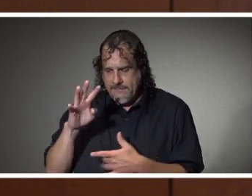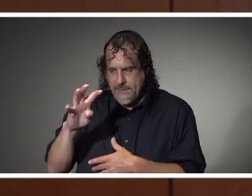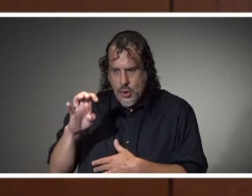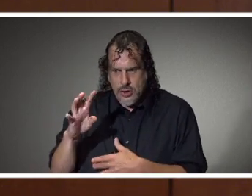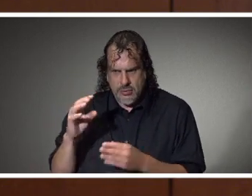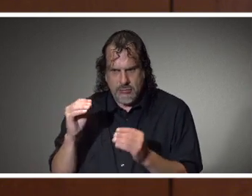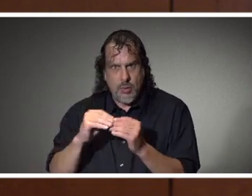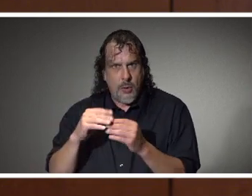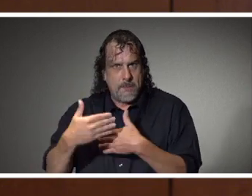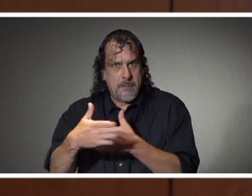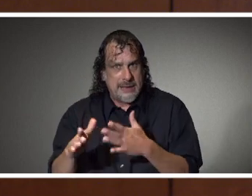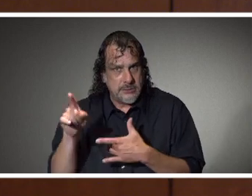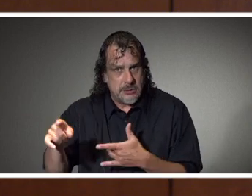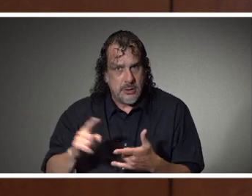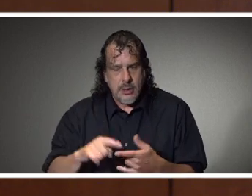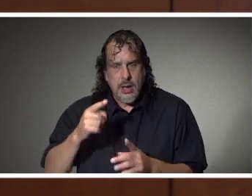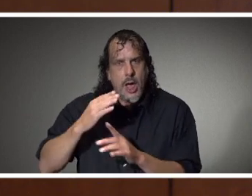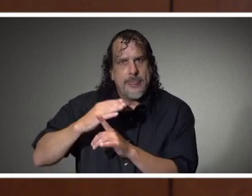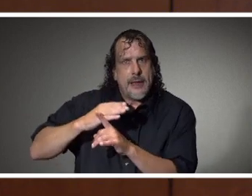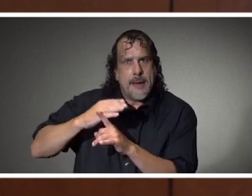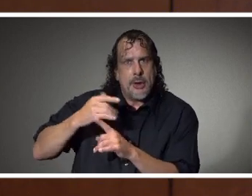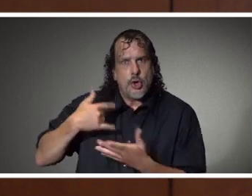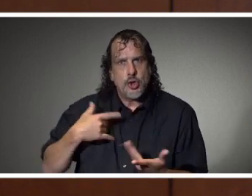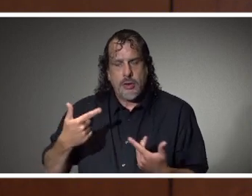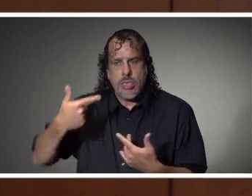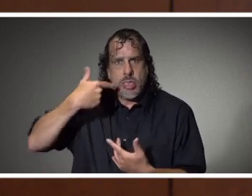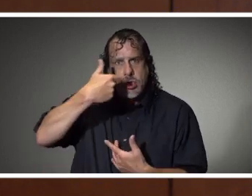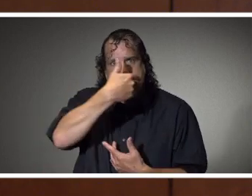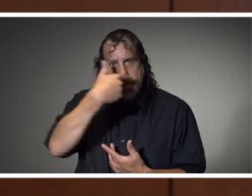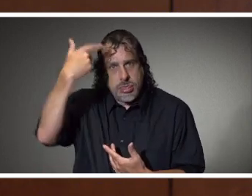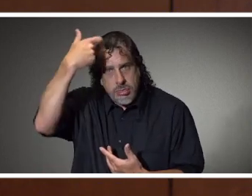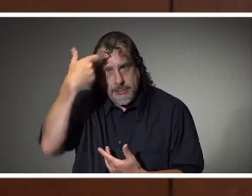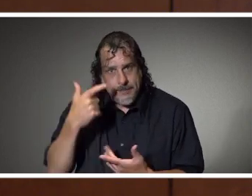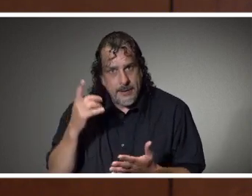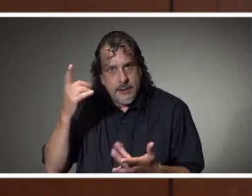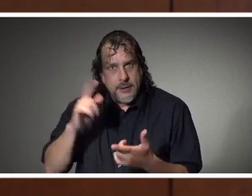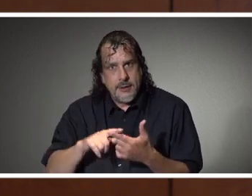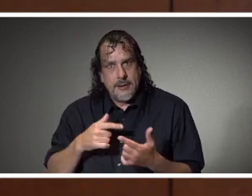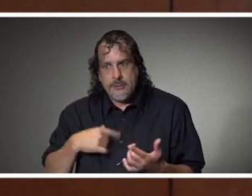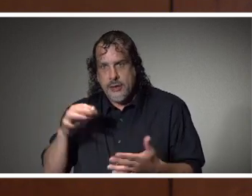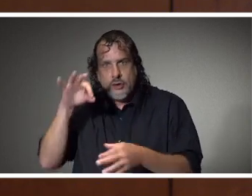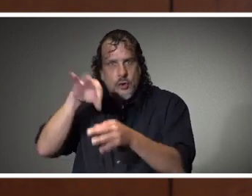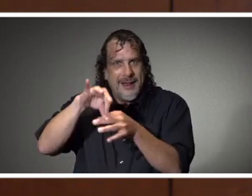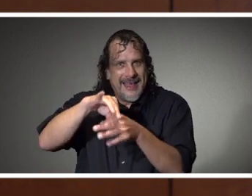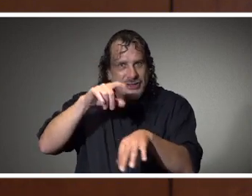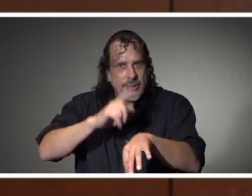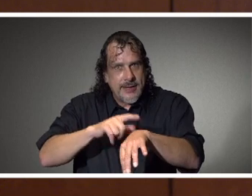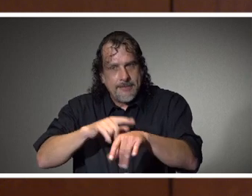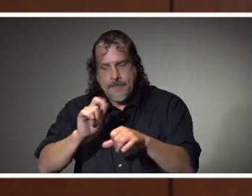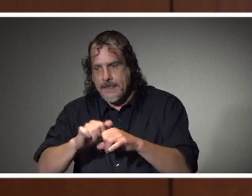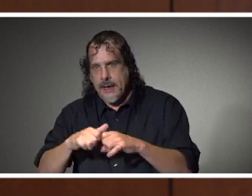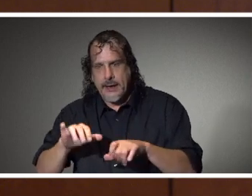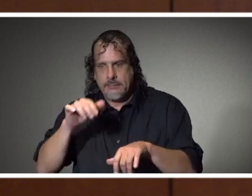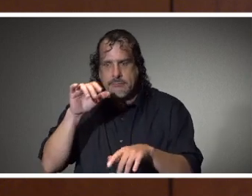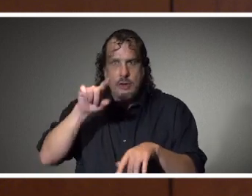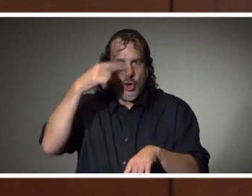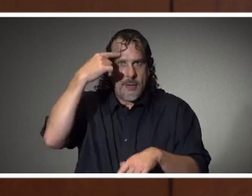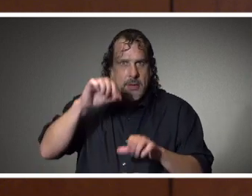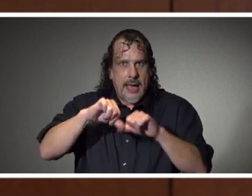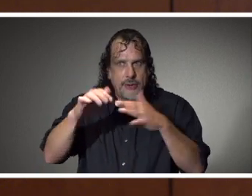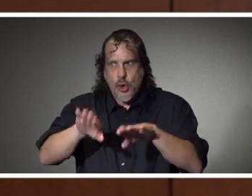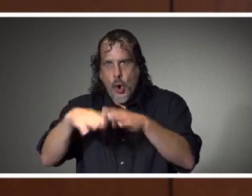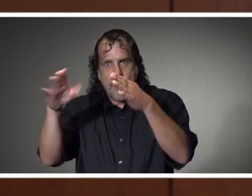those, thermometers, as we're getting into the election season and other things, and turning back on governmental agencies.